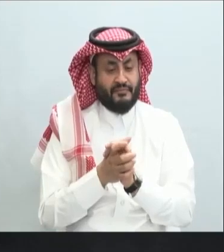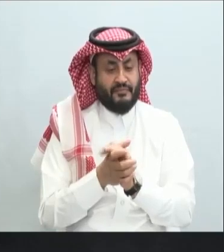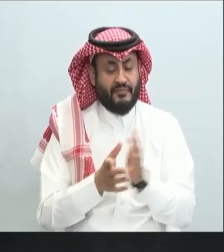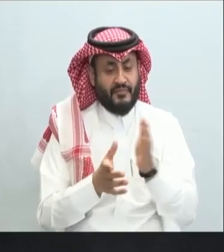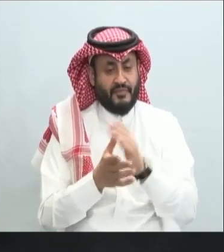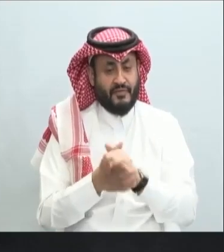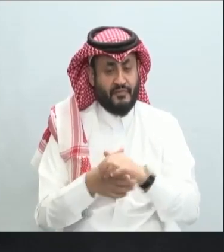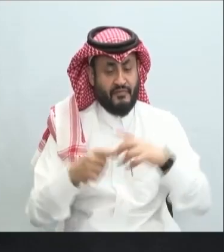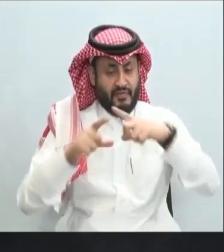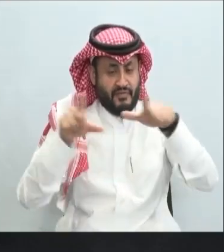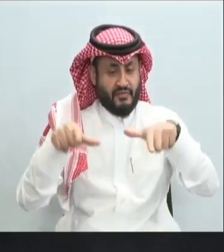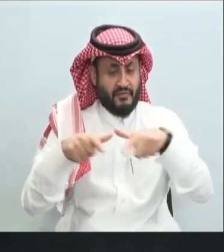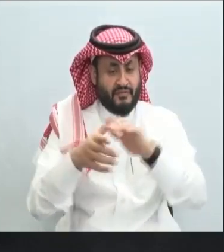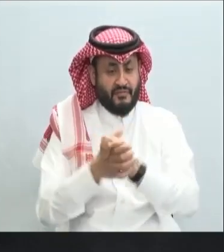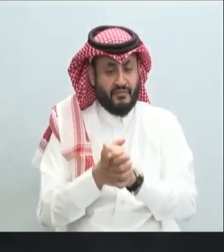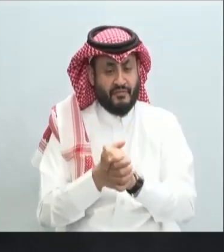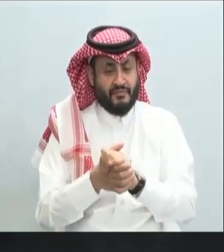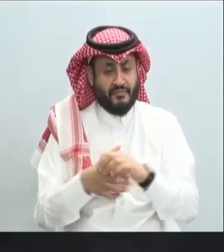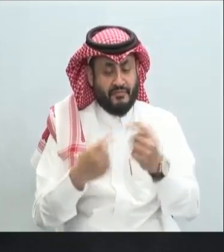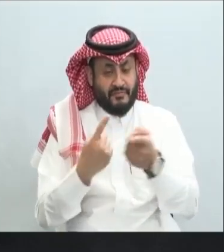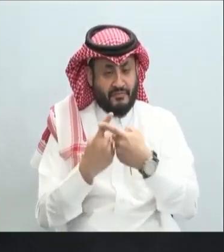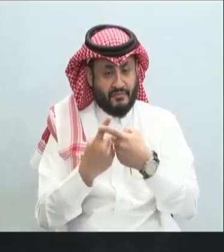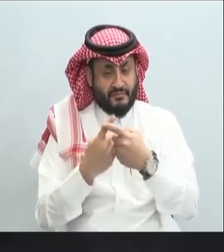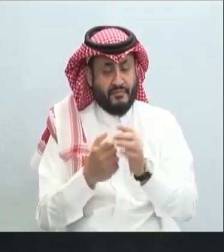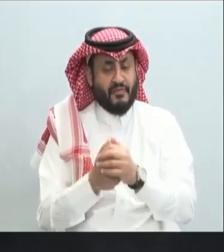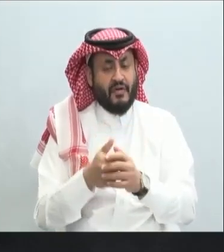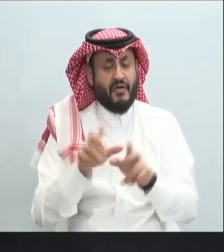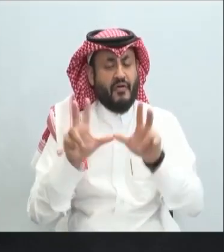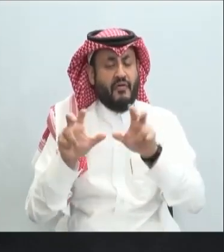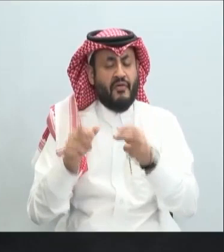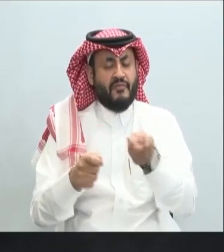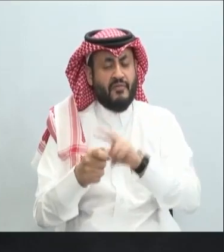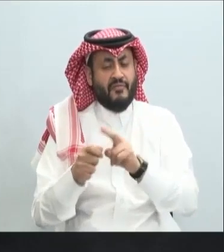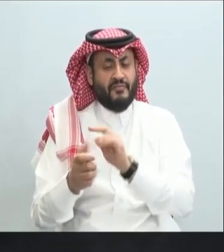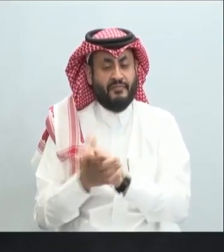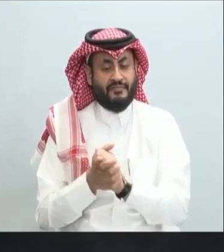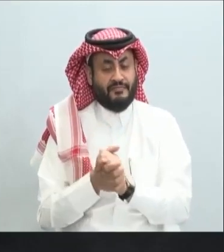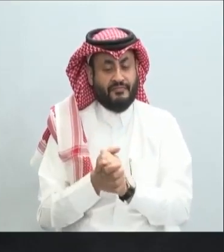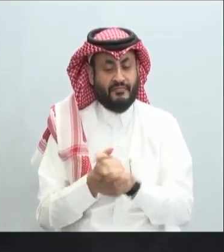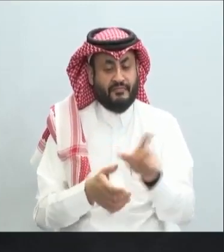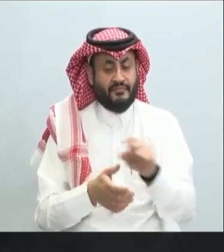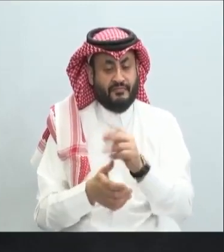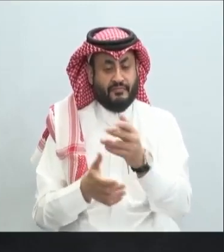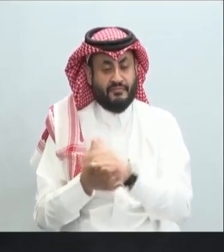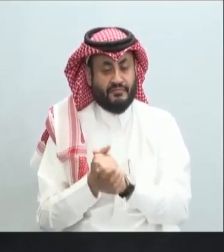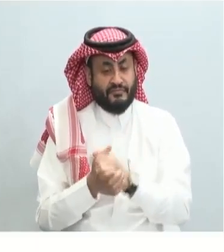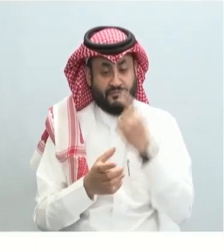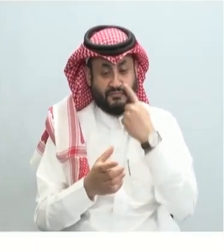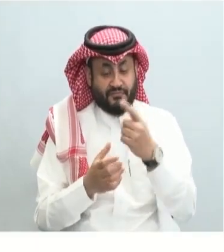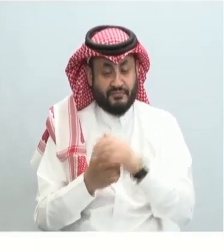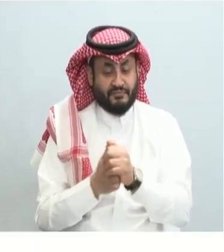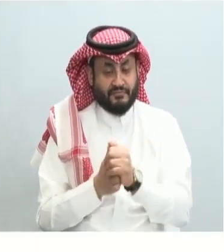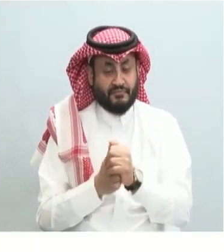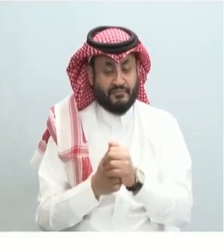the shapes of the first letter of each of these days. For example, here we have